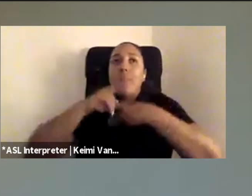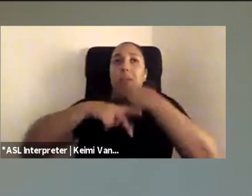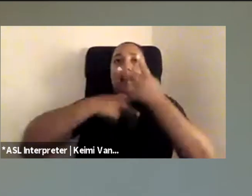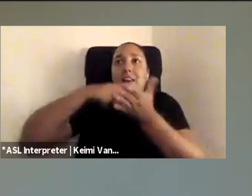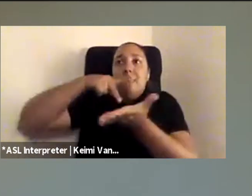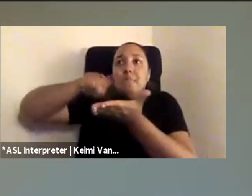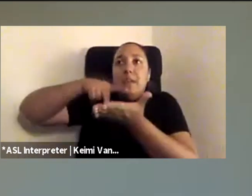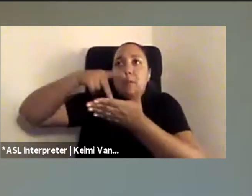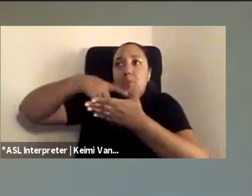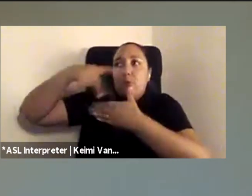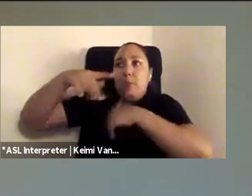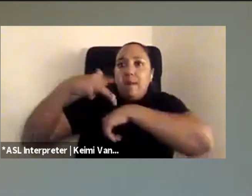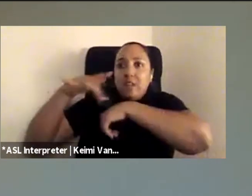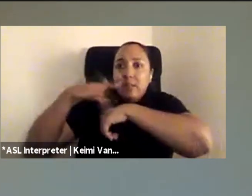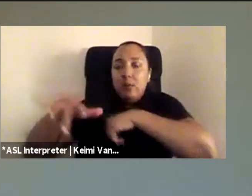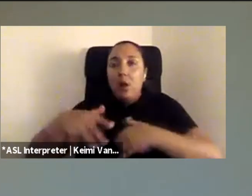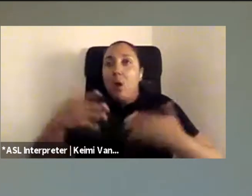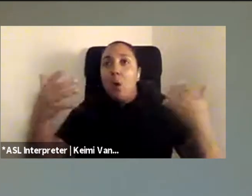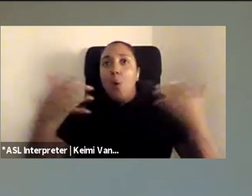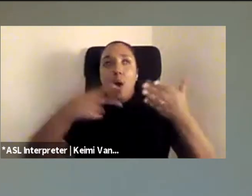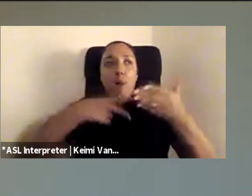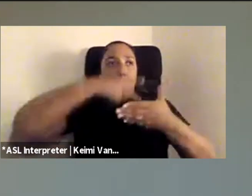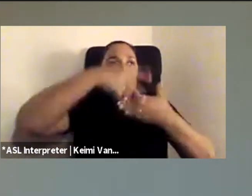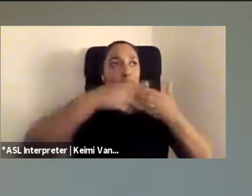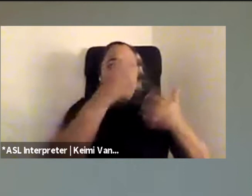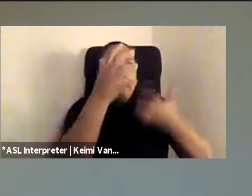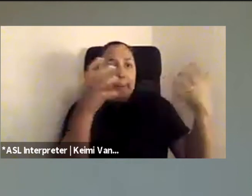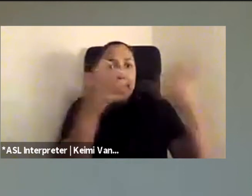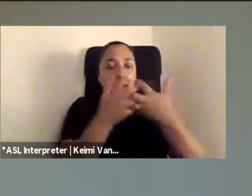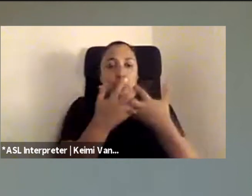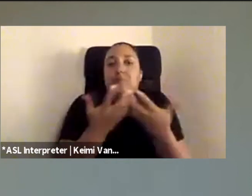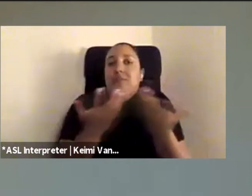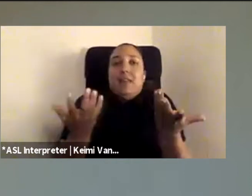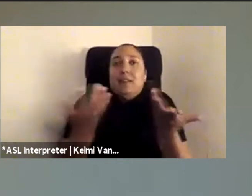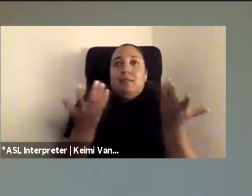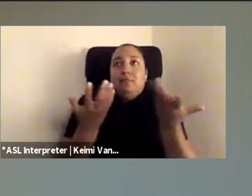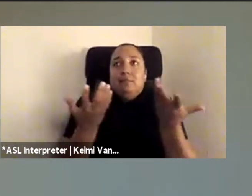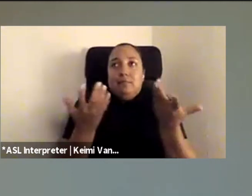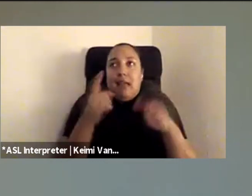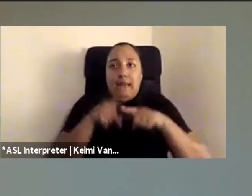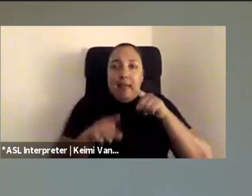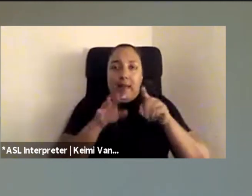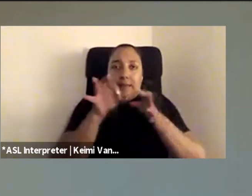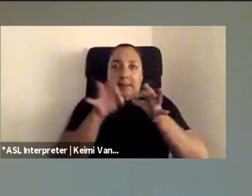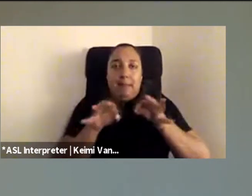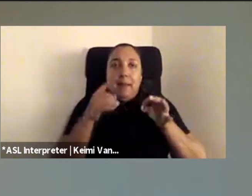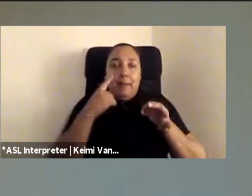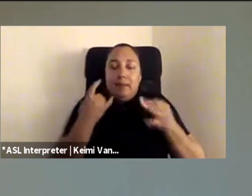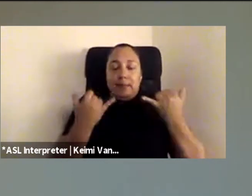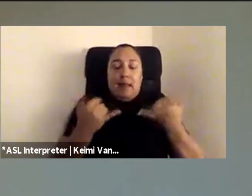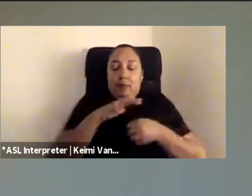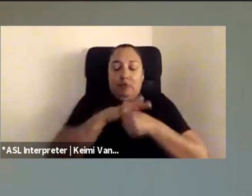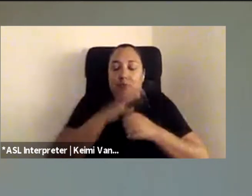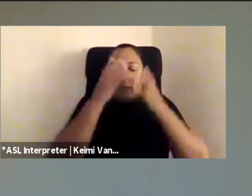up for them, which ones are going to be, they're just, I don't even have the words for it because it's such a stressful topic for me to